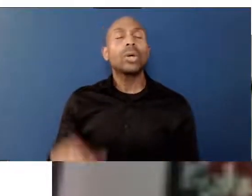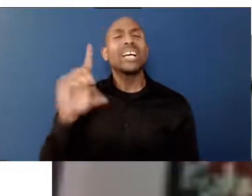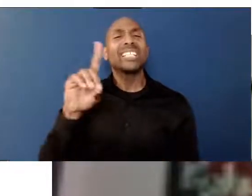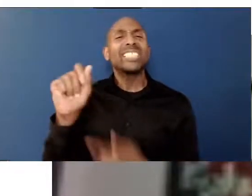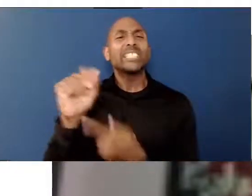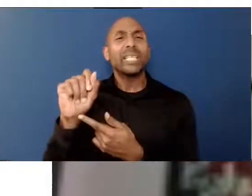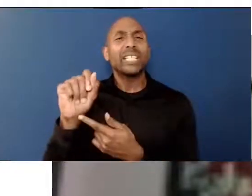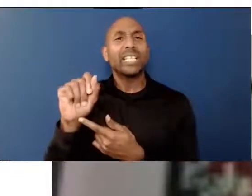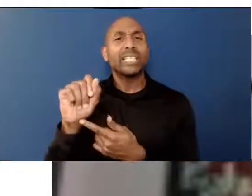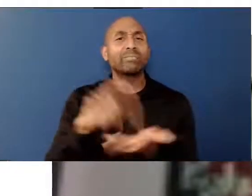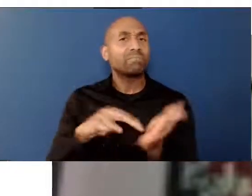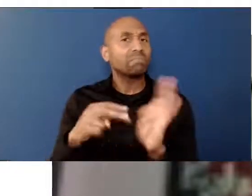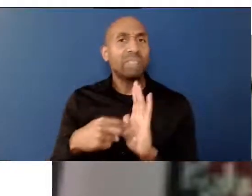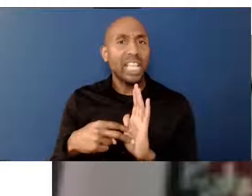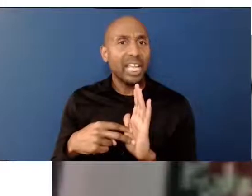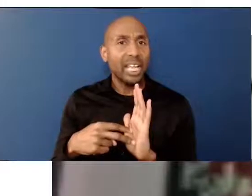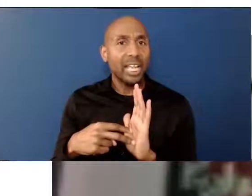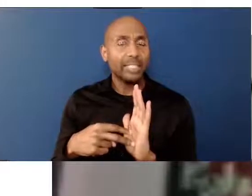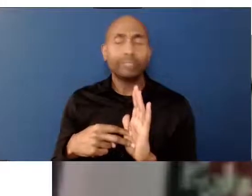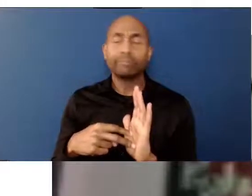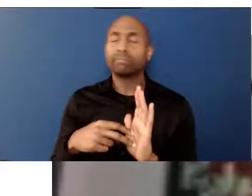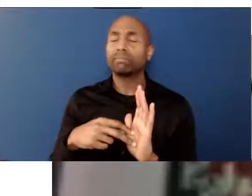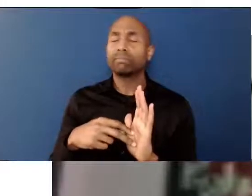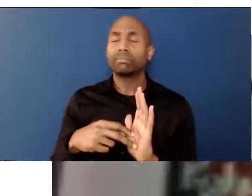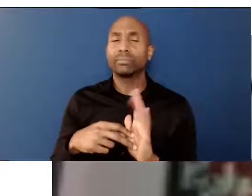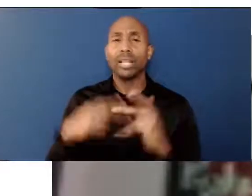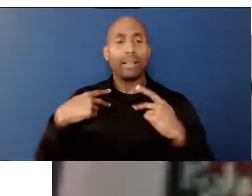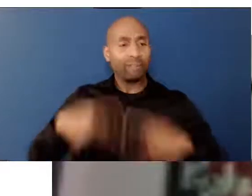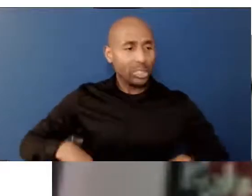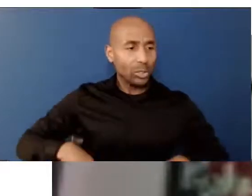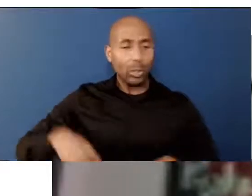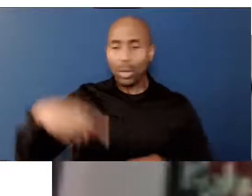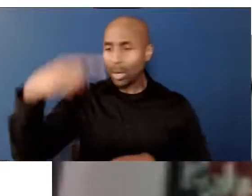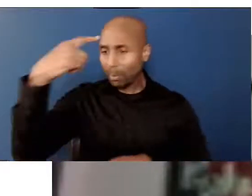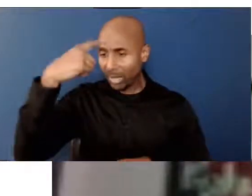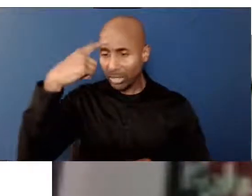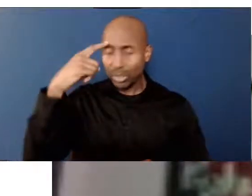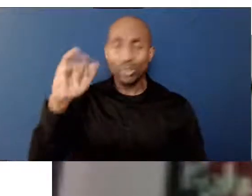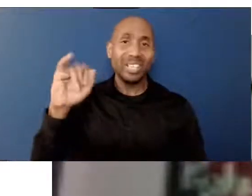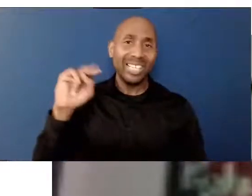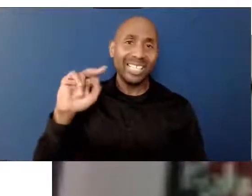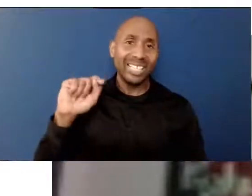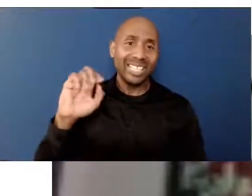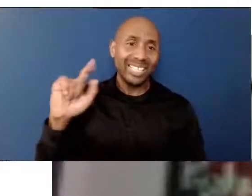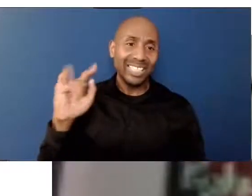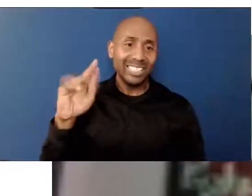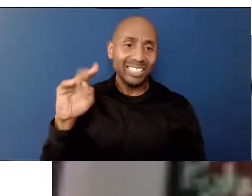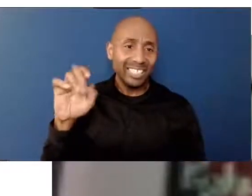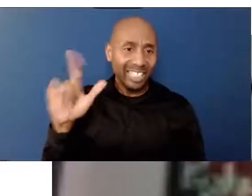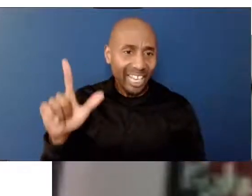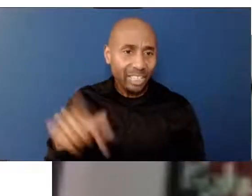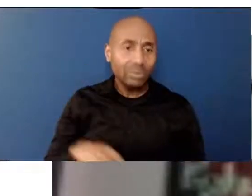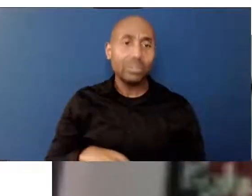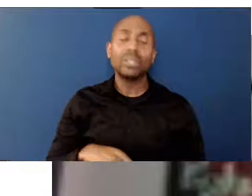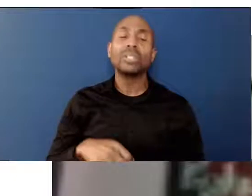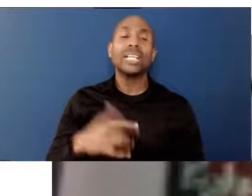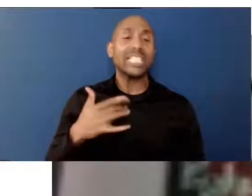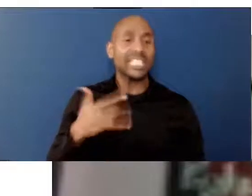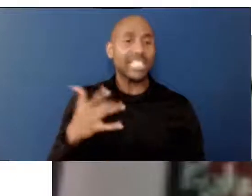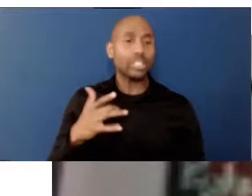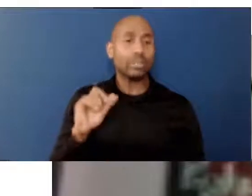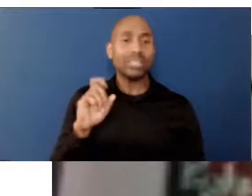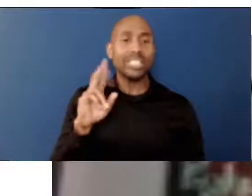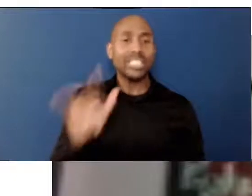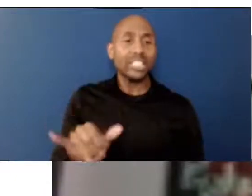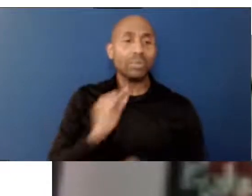and think about it from a physical, mental, intellectual learning or sensory impairments, episodic disability, those things